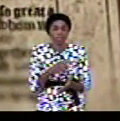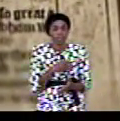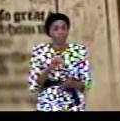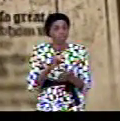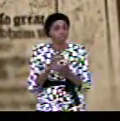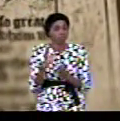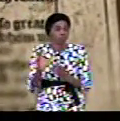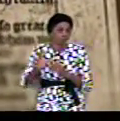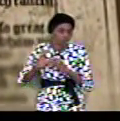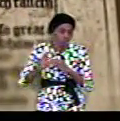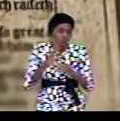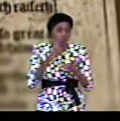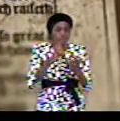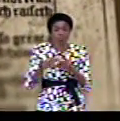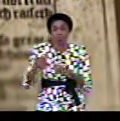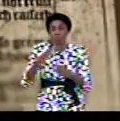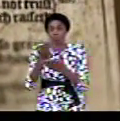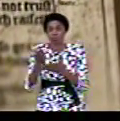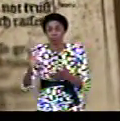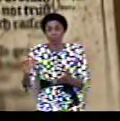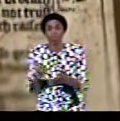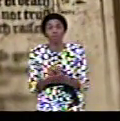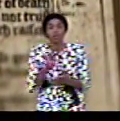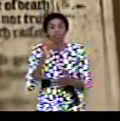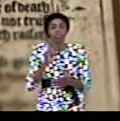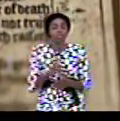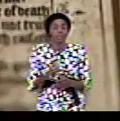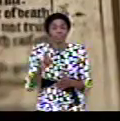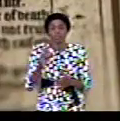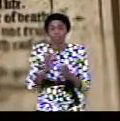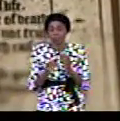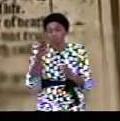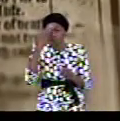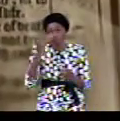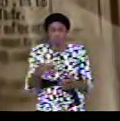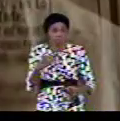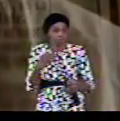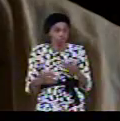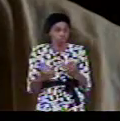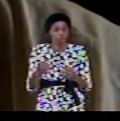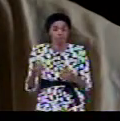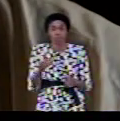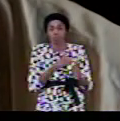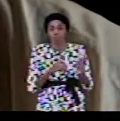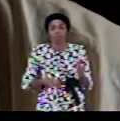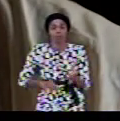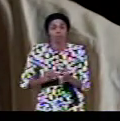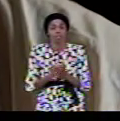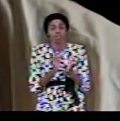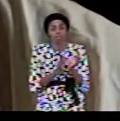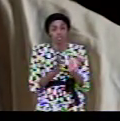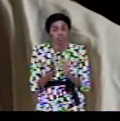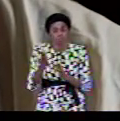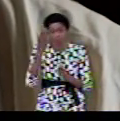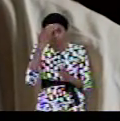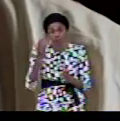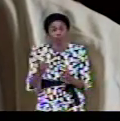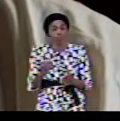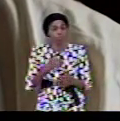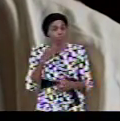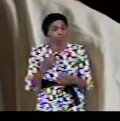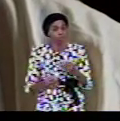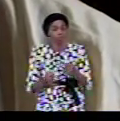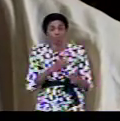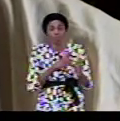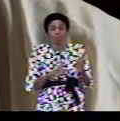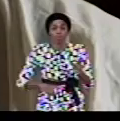you to do something. If you knew the terror of the Lord like Jesus Christ knew the terror of the Lord